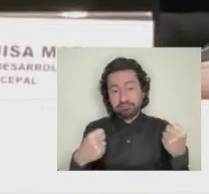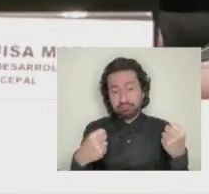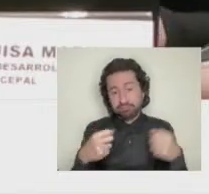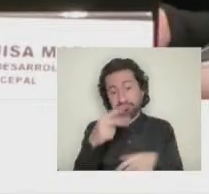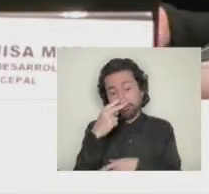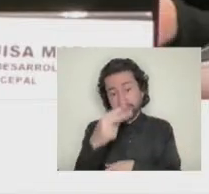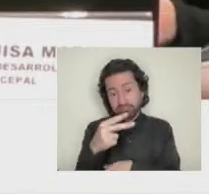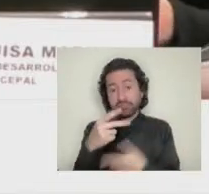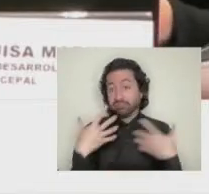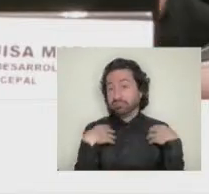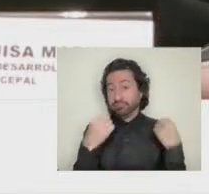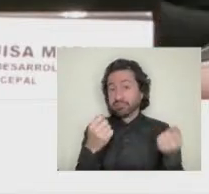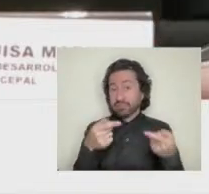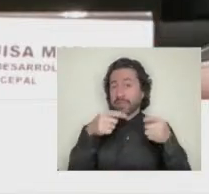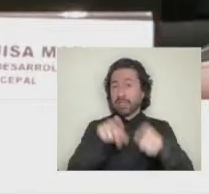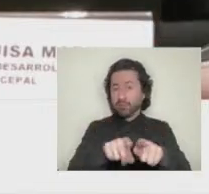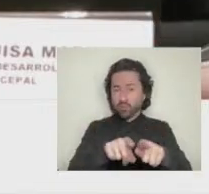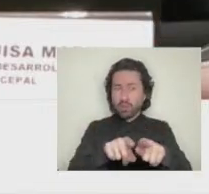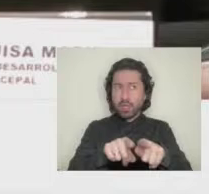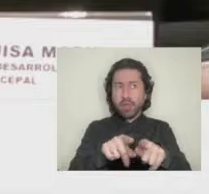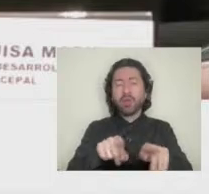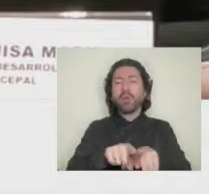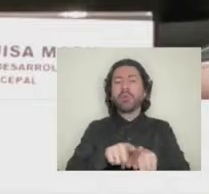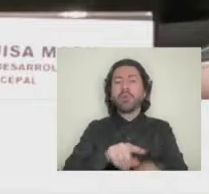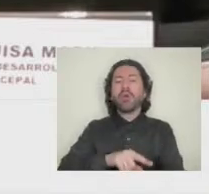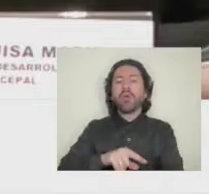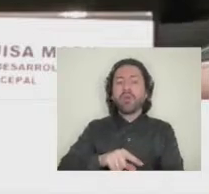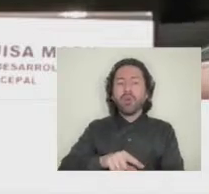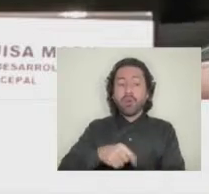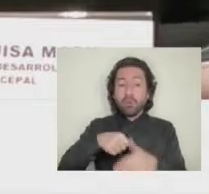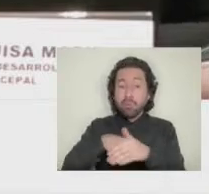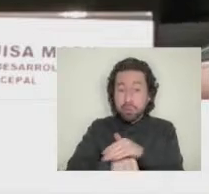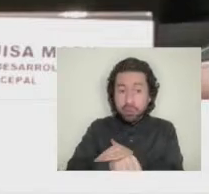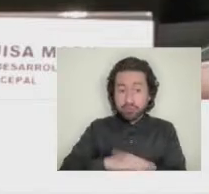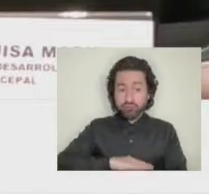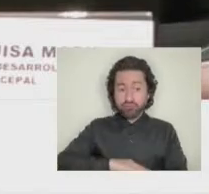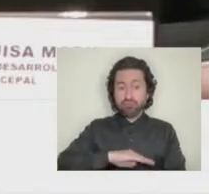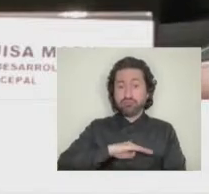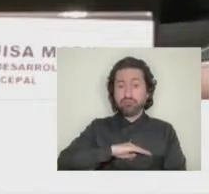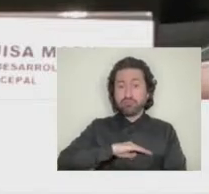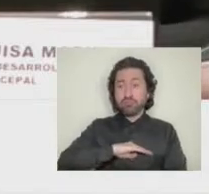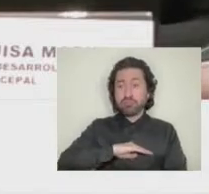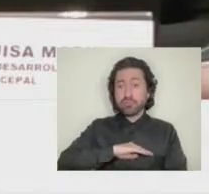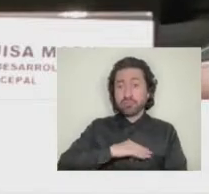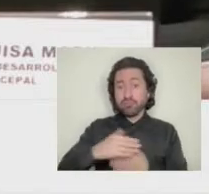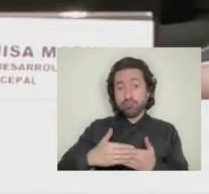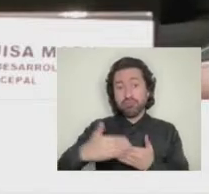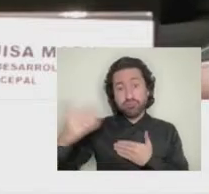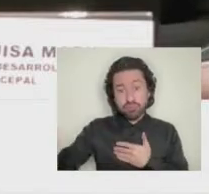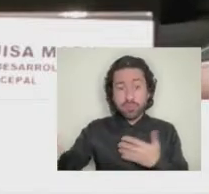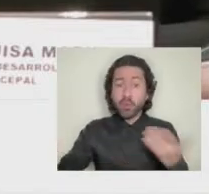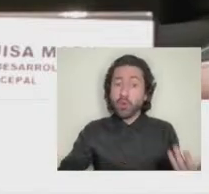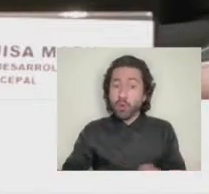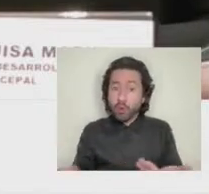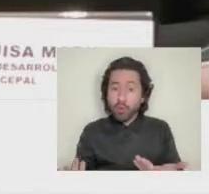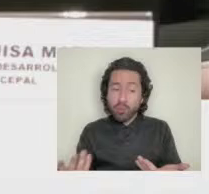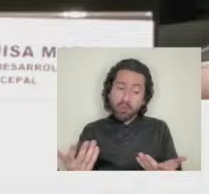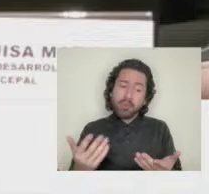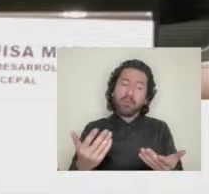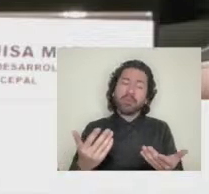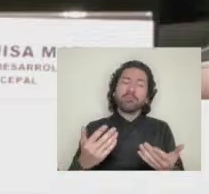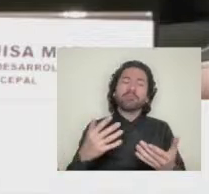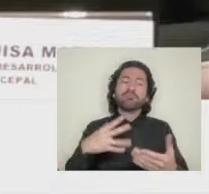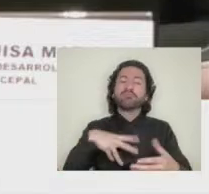see how outcomes in health in terms of life expectancy upon birth are related to social determinants.